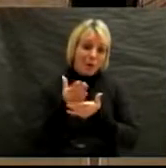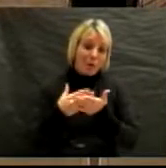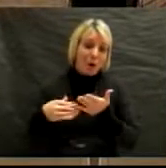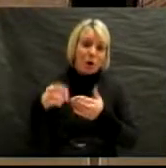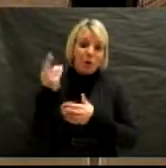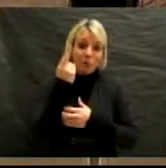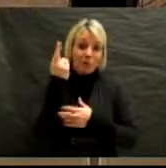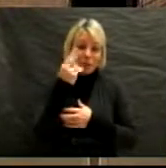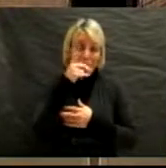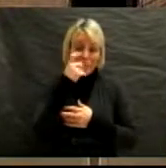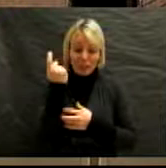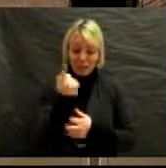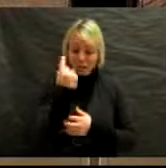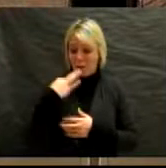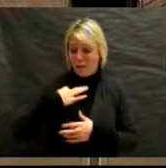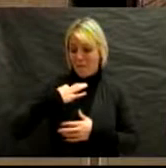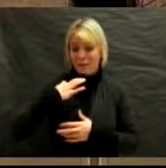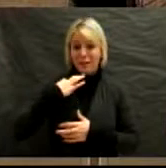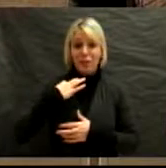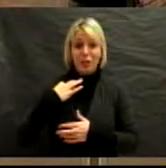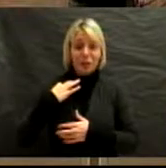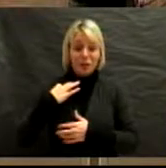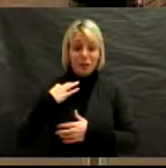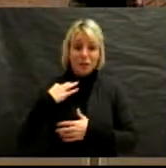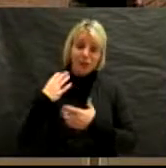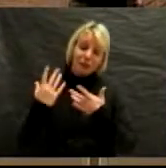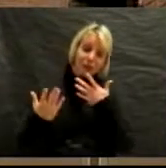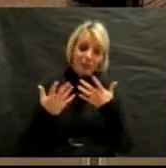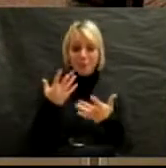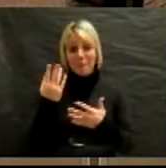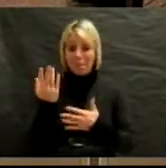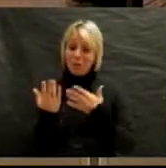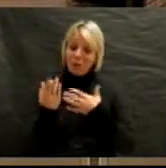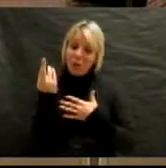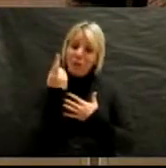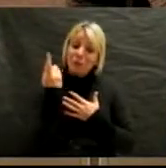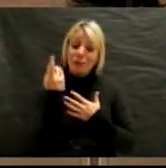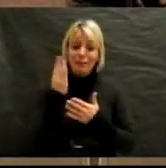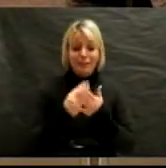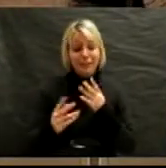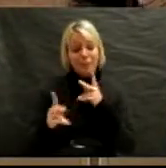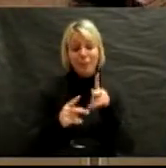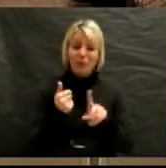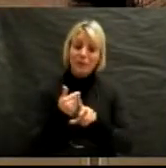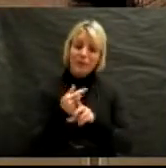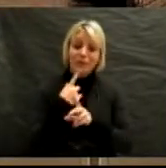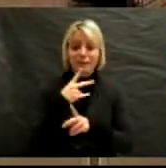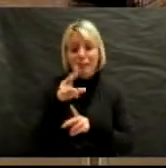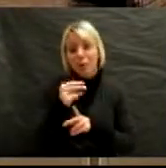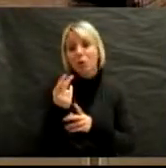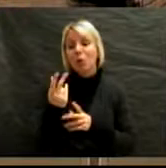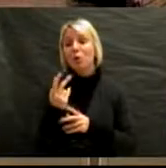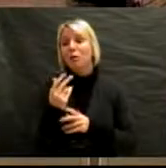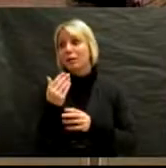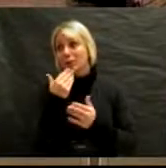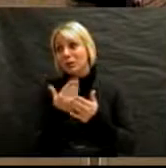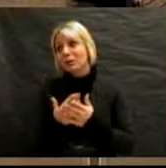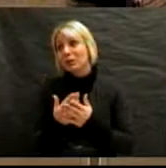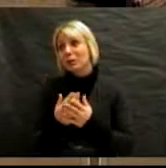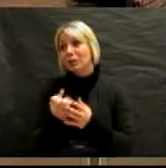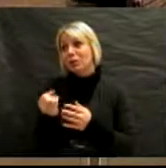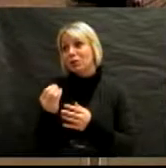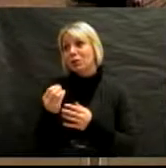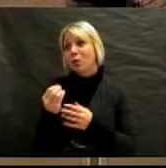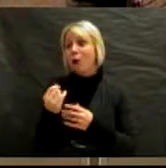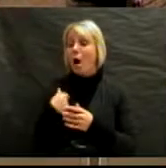at least you feel like you're valued. And so I'm going to vote in favor of the motion. And I think $300 is not